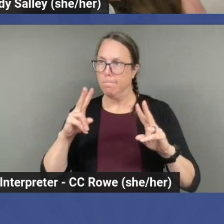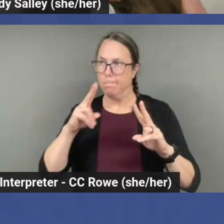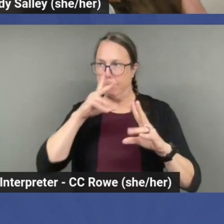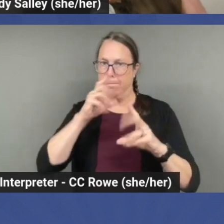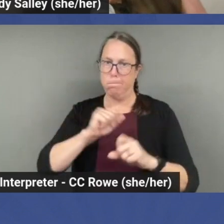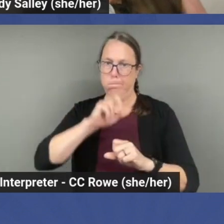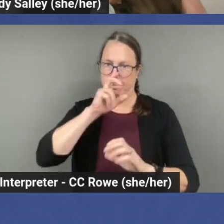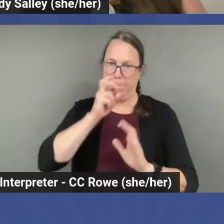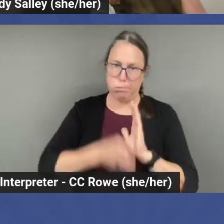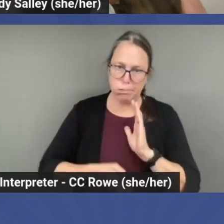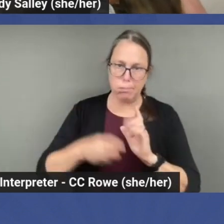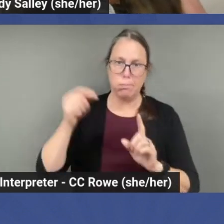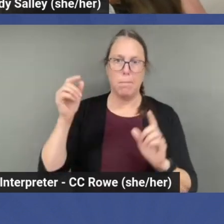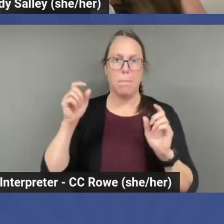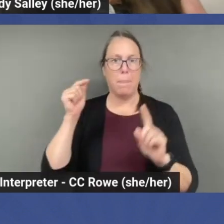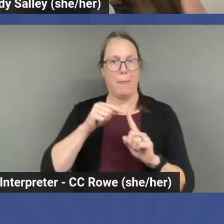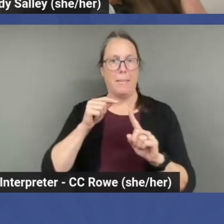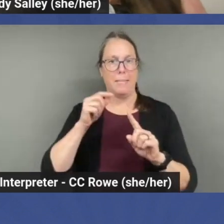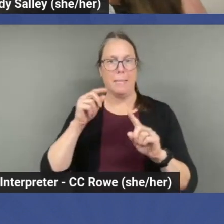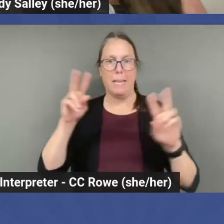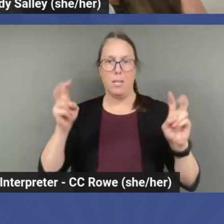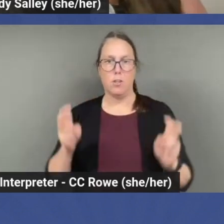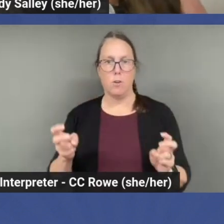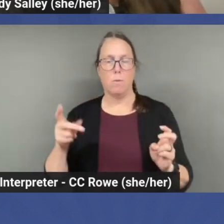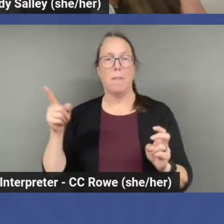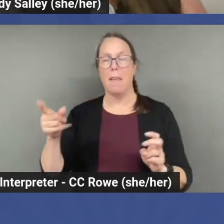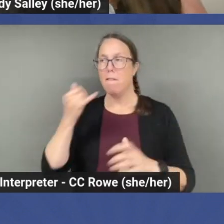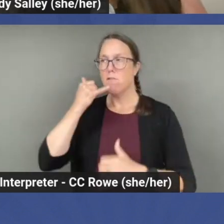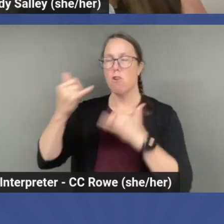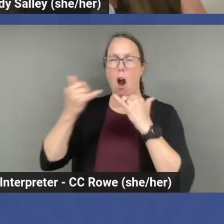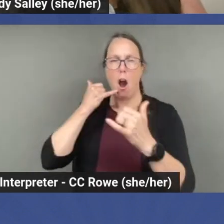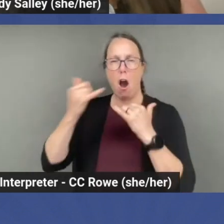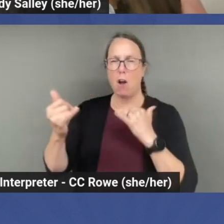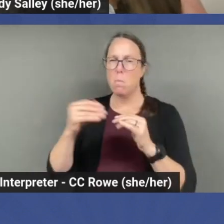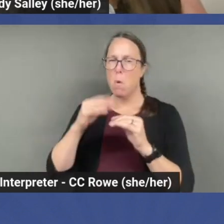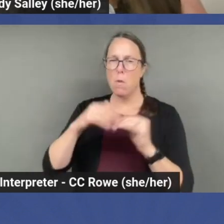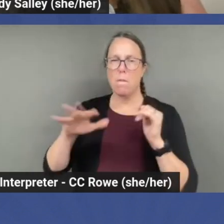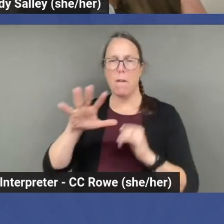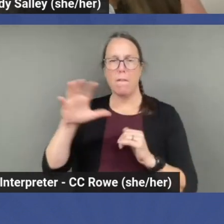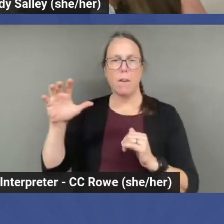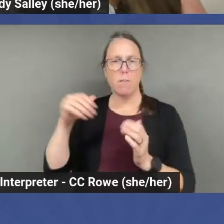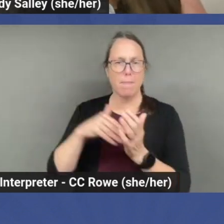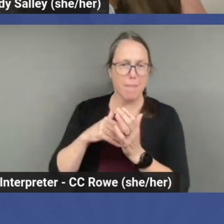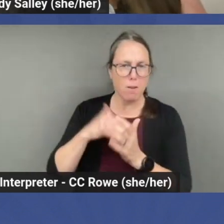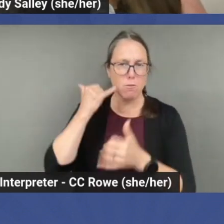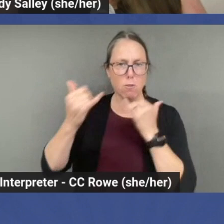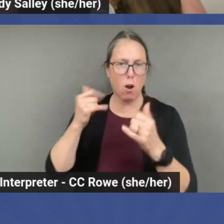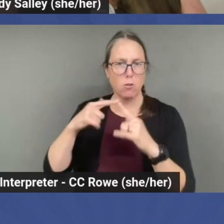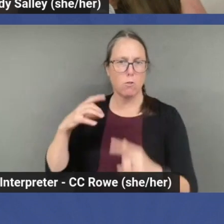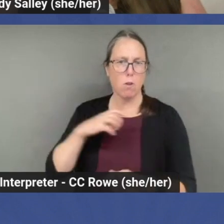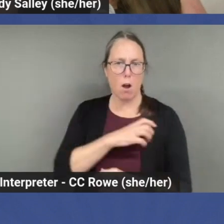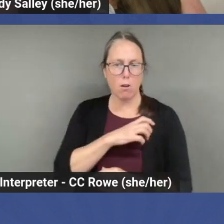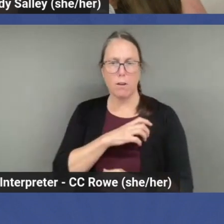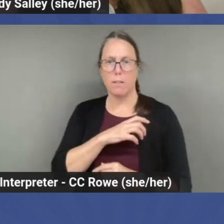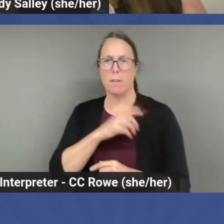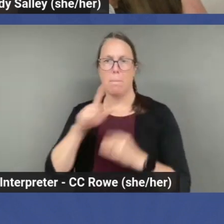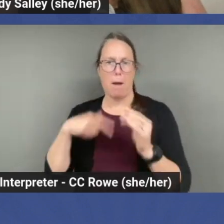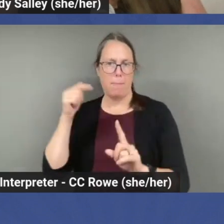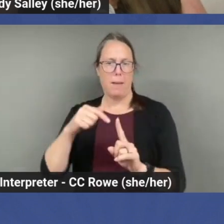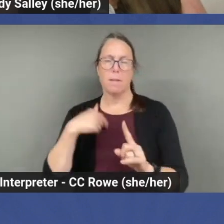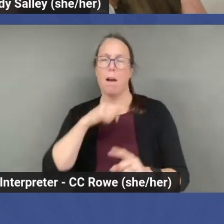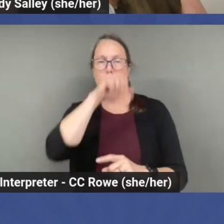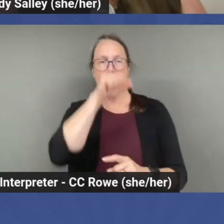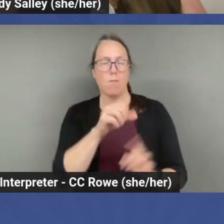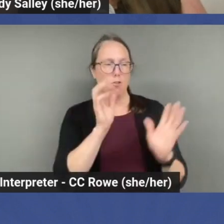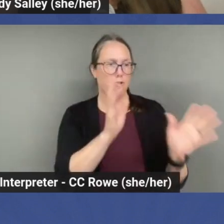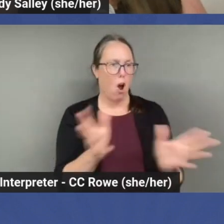sent over 500,000 calls and emails to Congress about these things. I'm talking to young people who are very